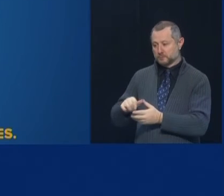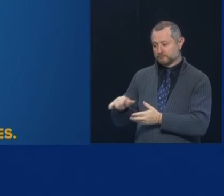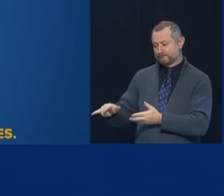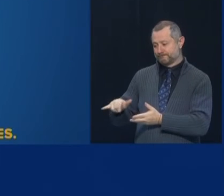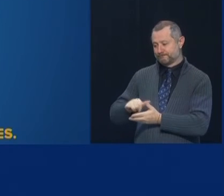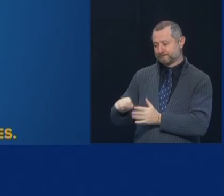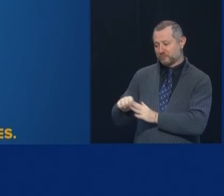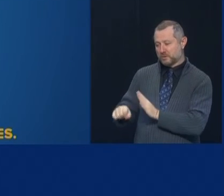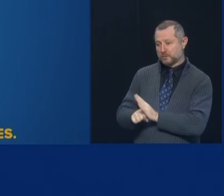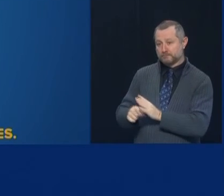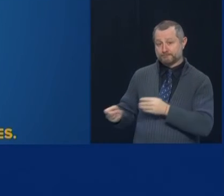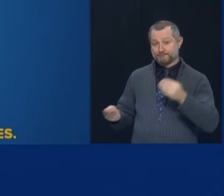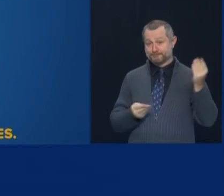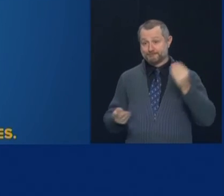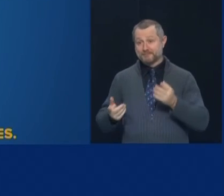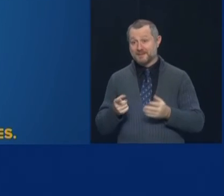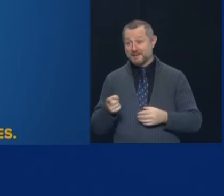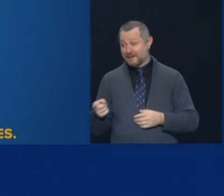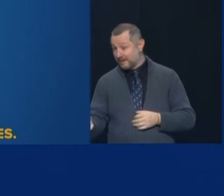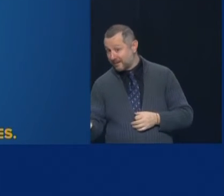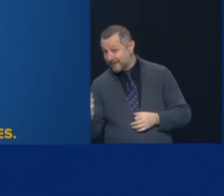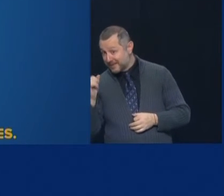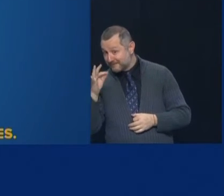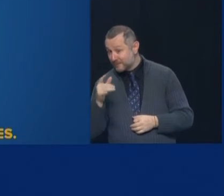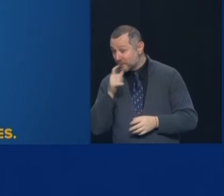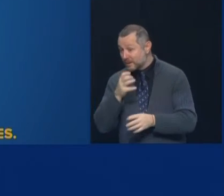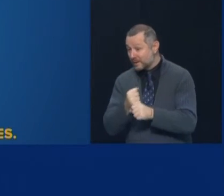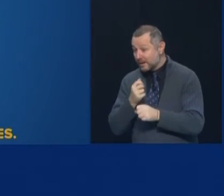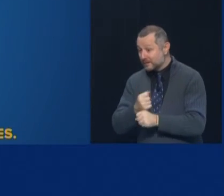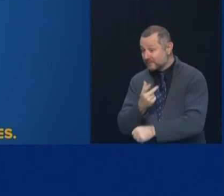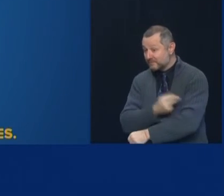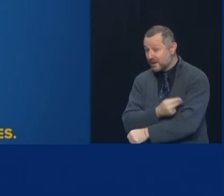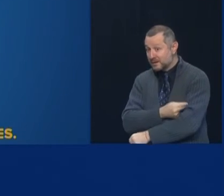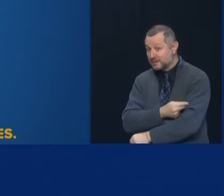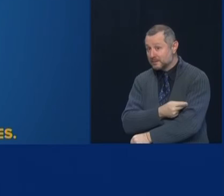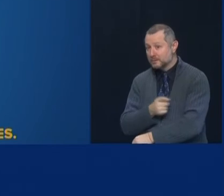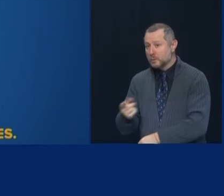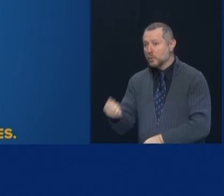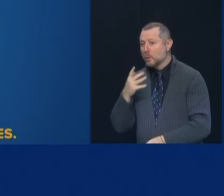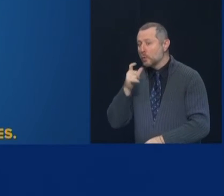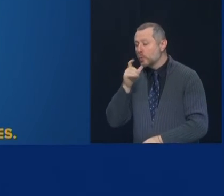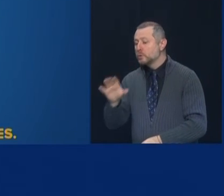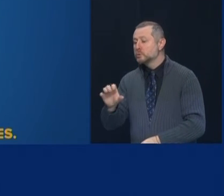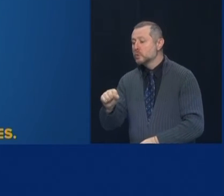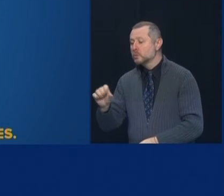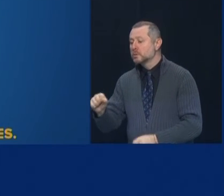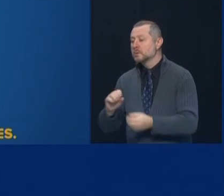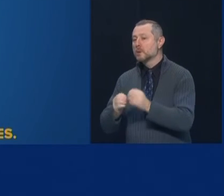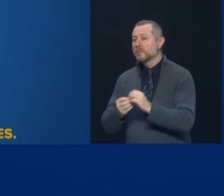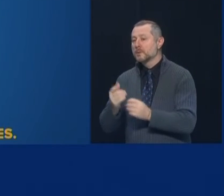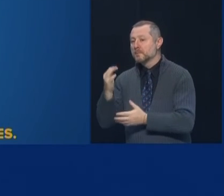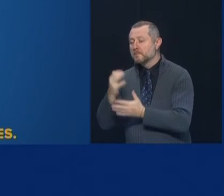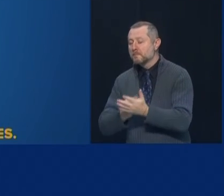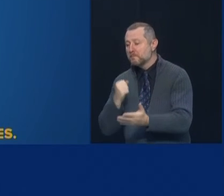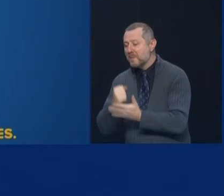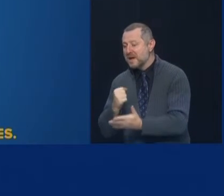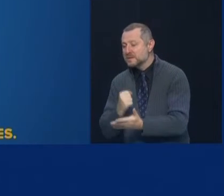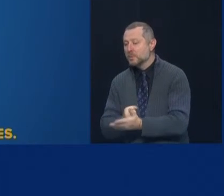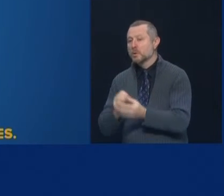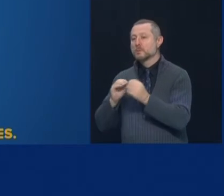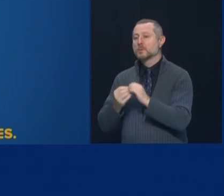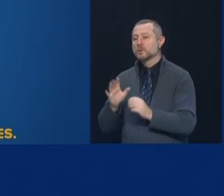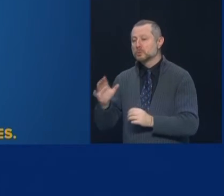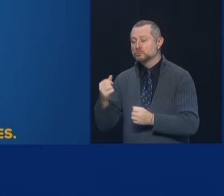we identify recipients by using social security number, passport number, or driver's license ID